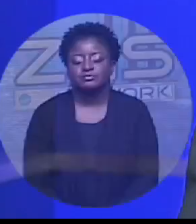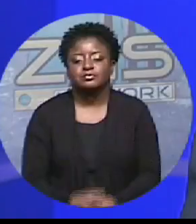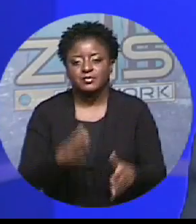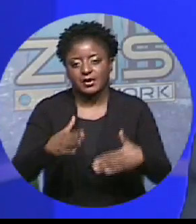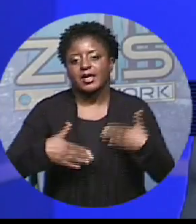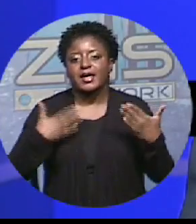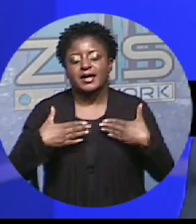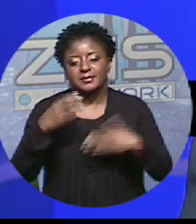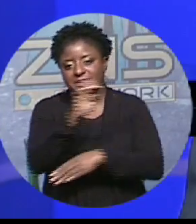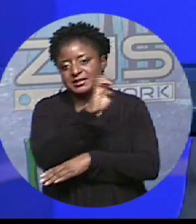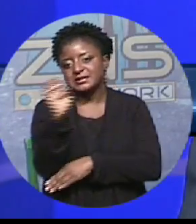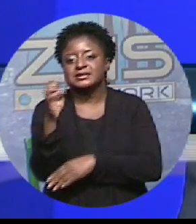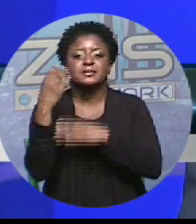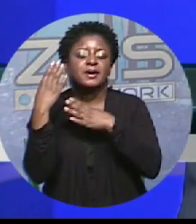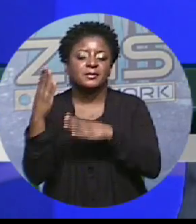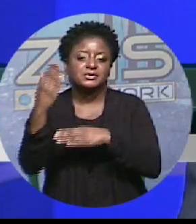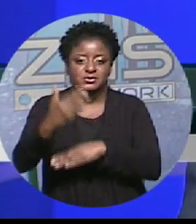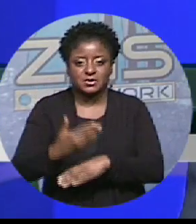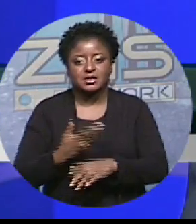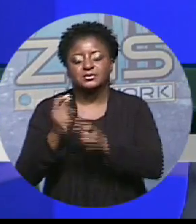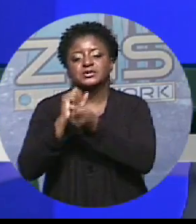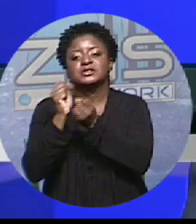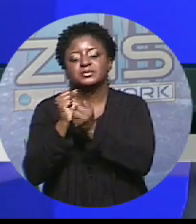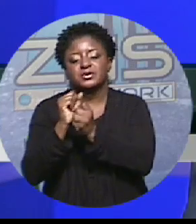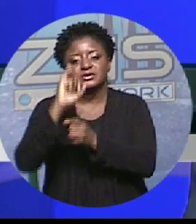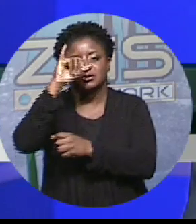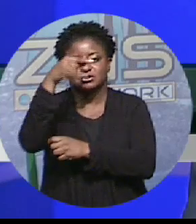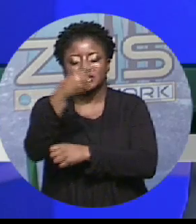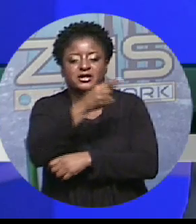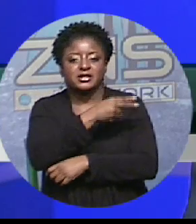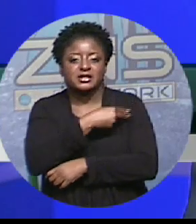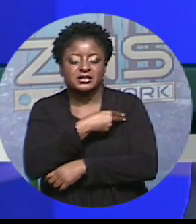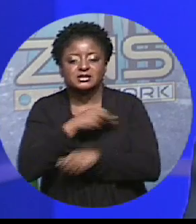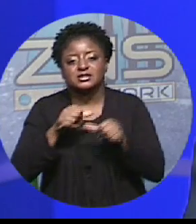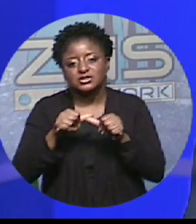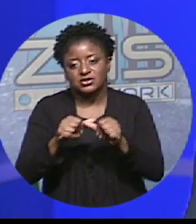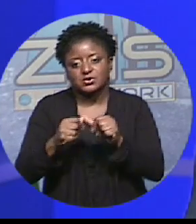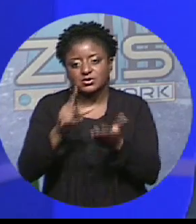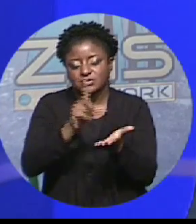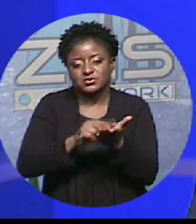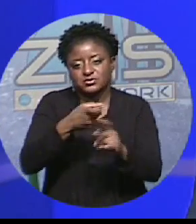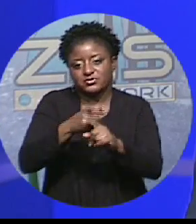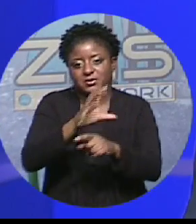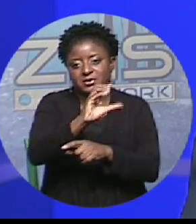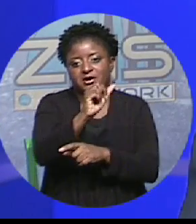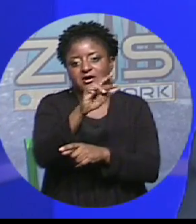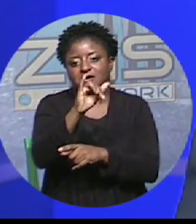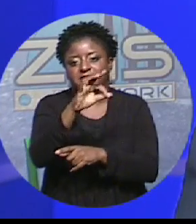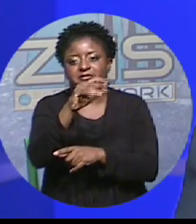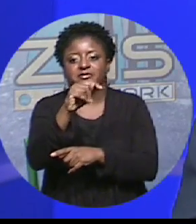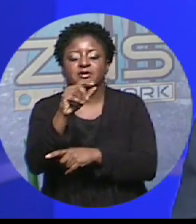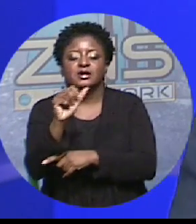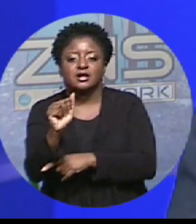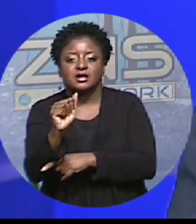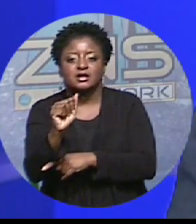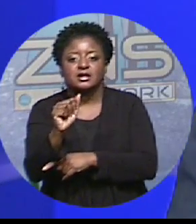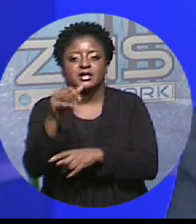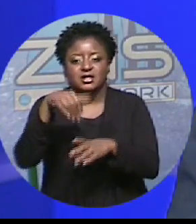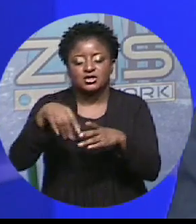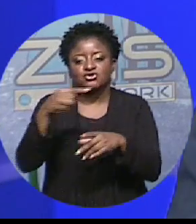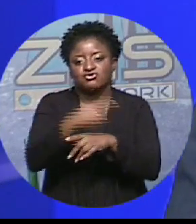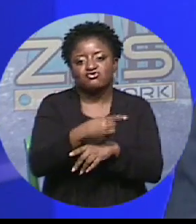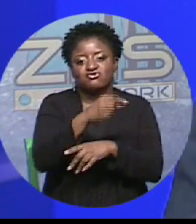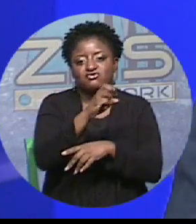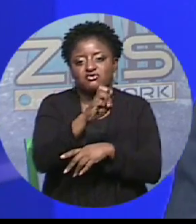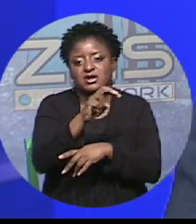Happy Easter, Bahamas. Welcome to sports. I'm Jared Higgs. Continuing with our coverage of the Carifta Track and Field Championships over in Grenada,